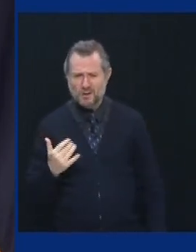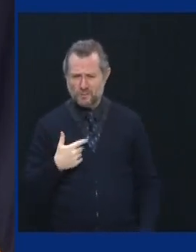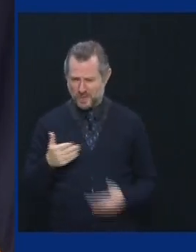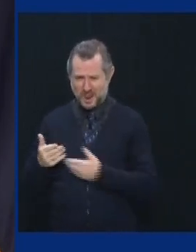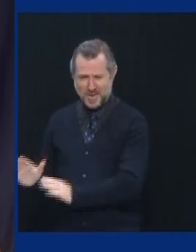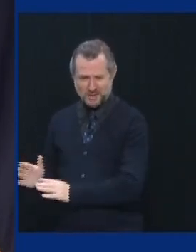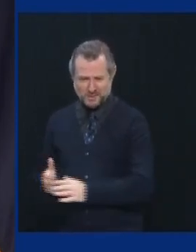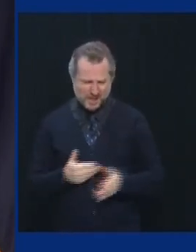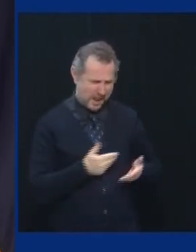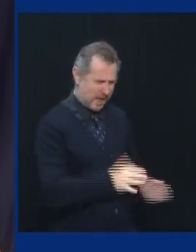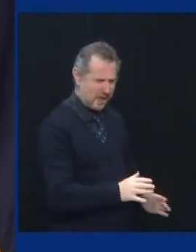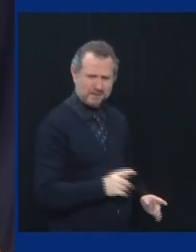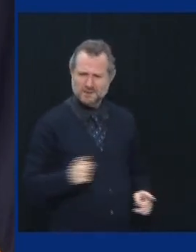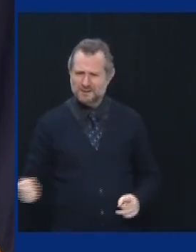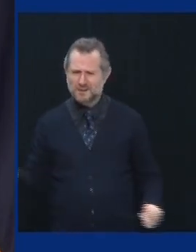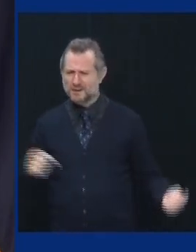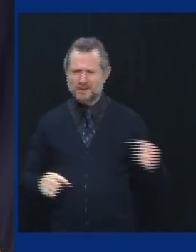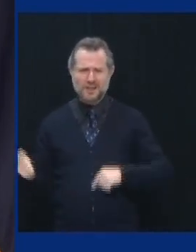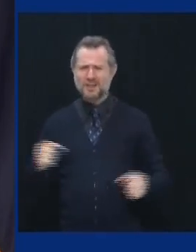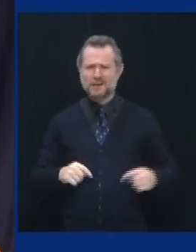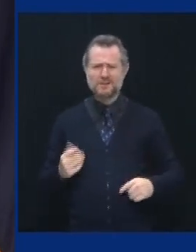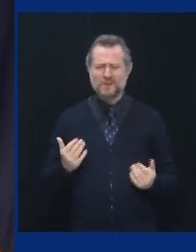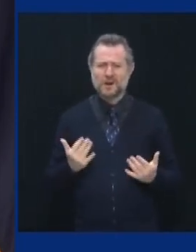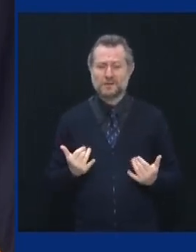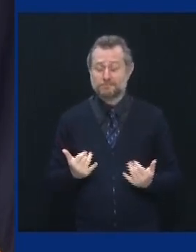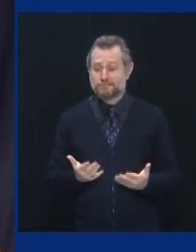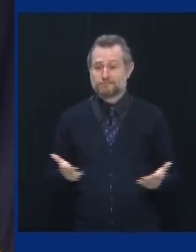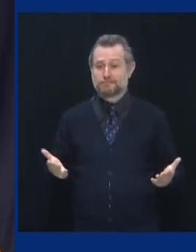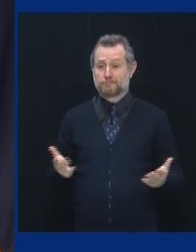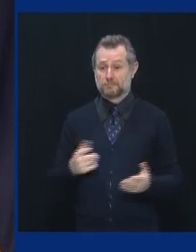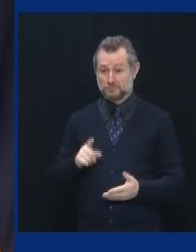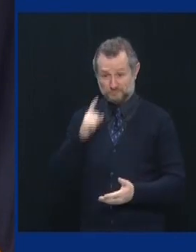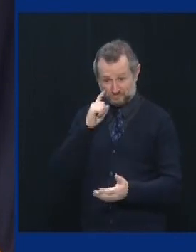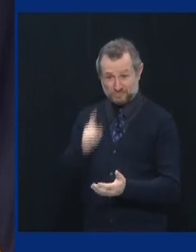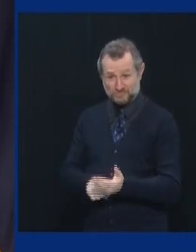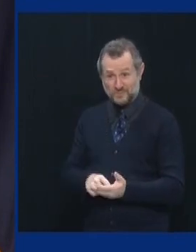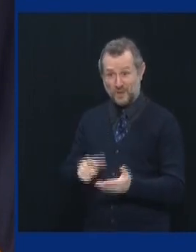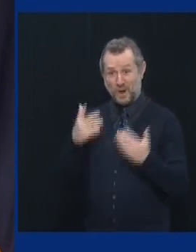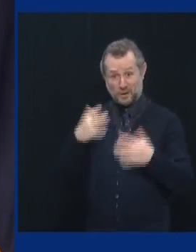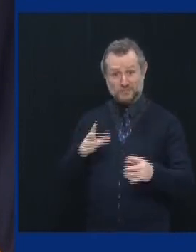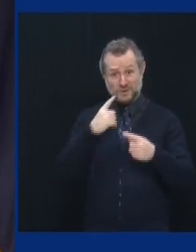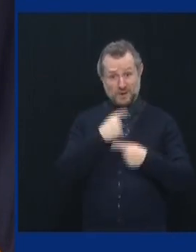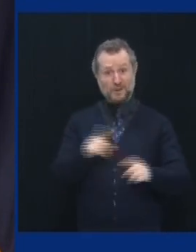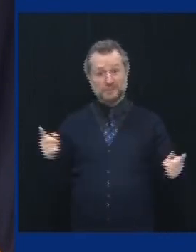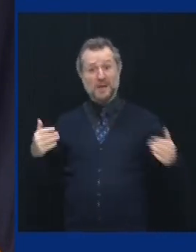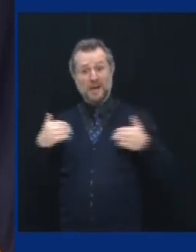Africa fly here? I mean, once you say those words,